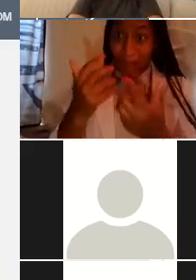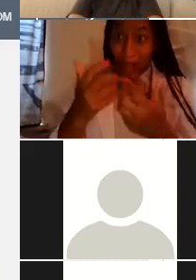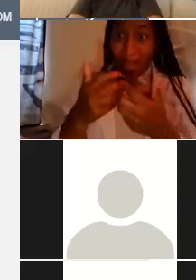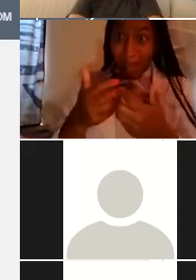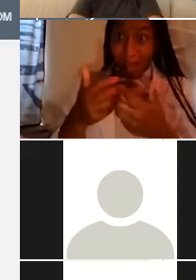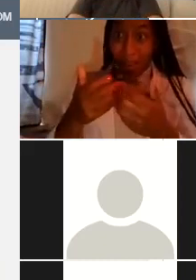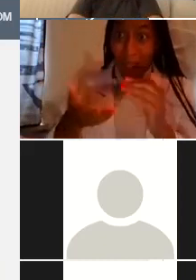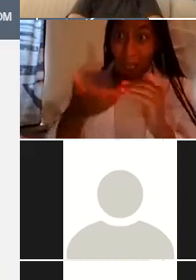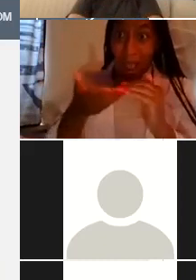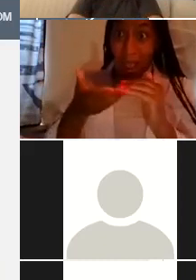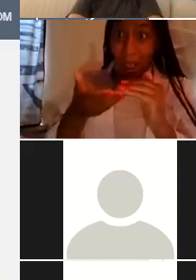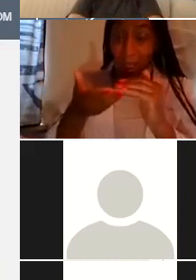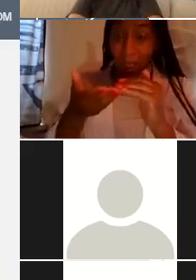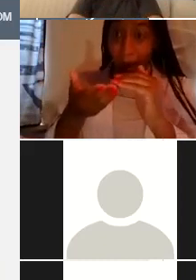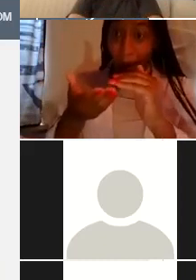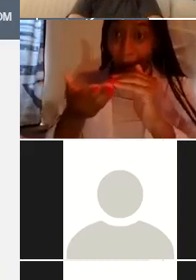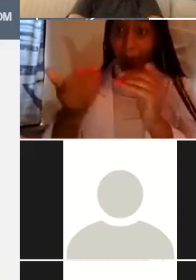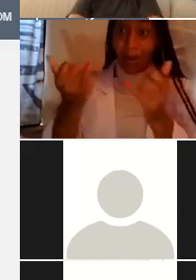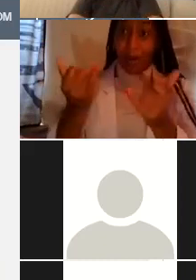I suspect that that's part of it.